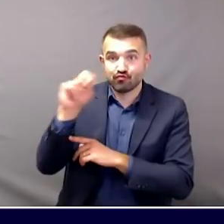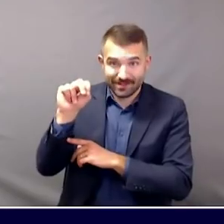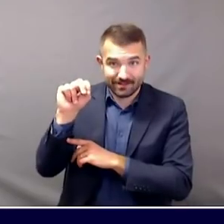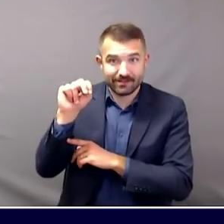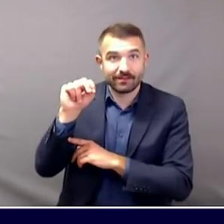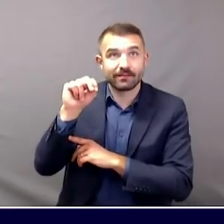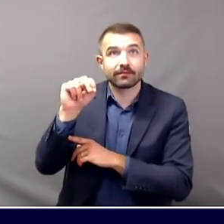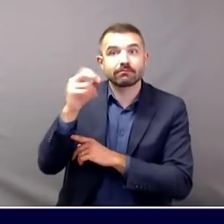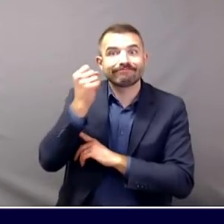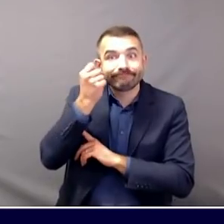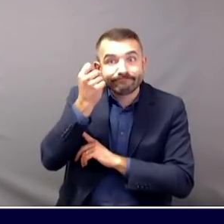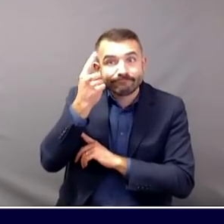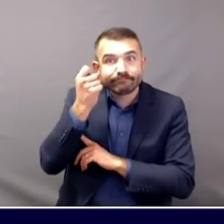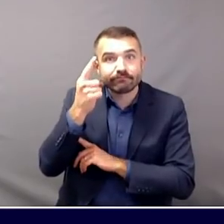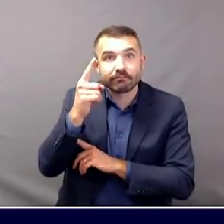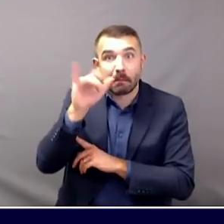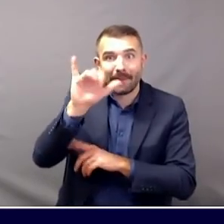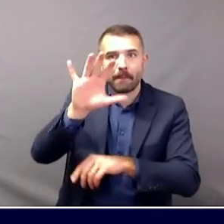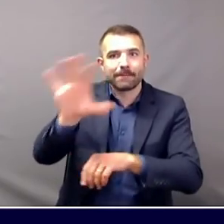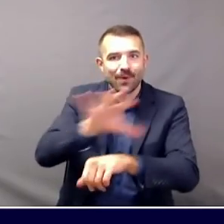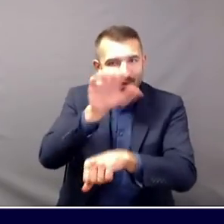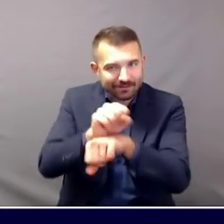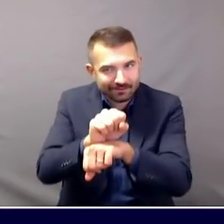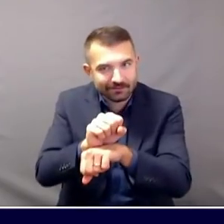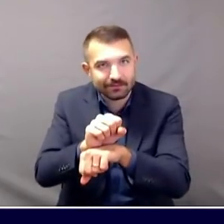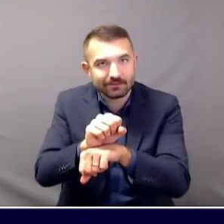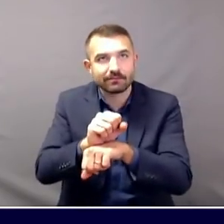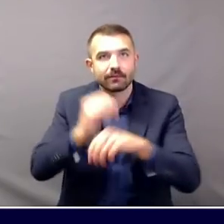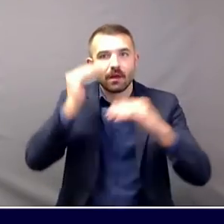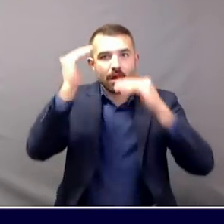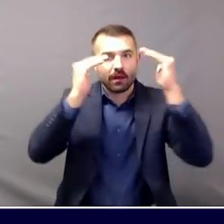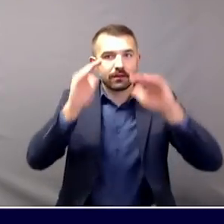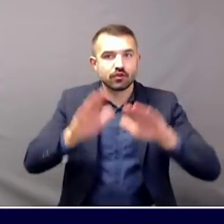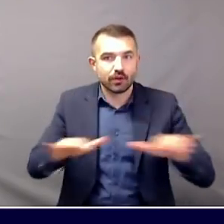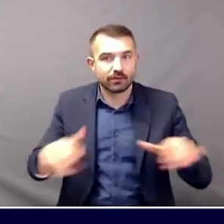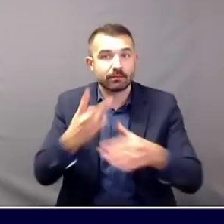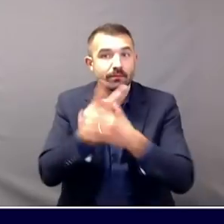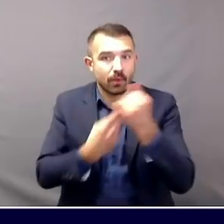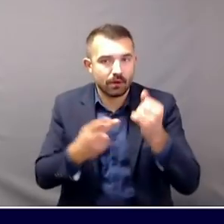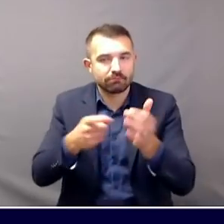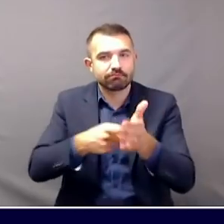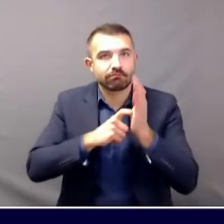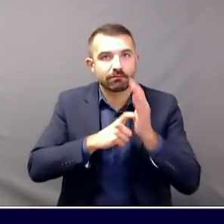over. Appointments can be made by following the steps on